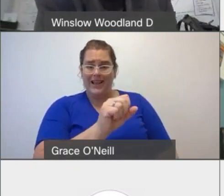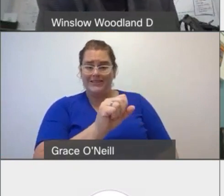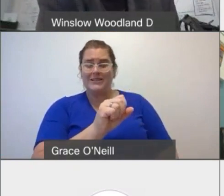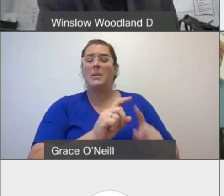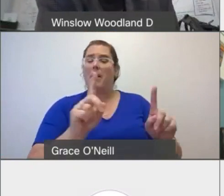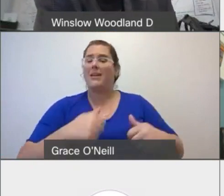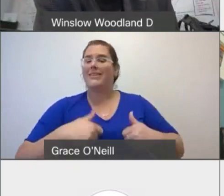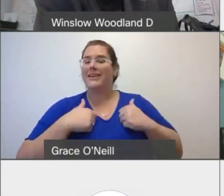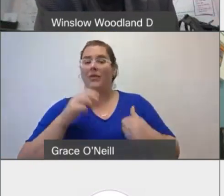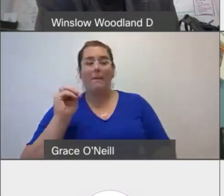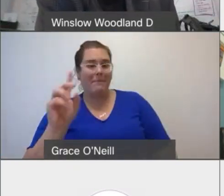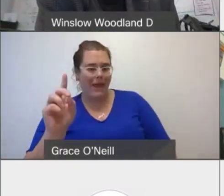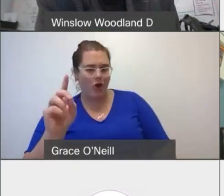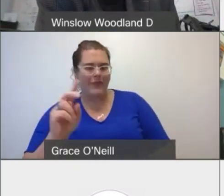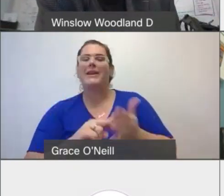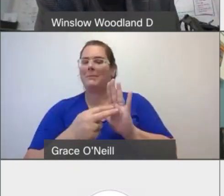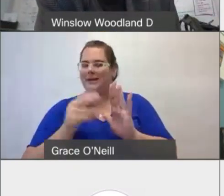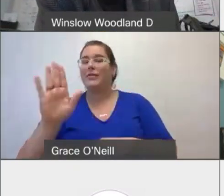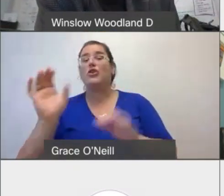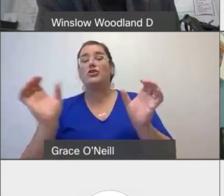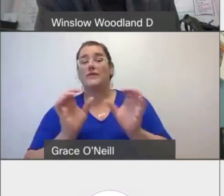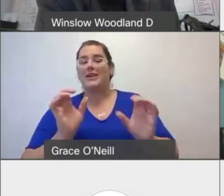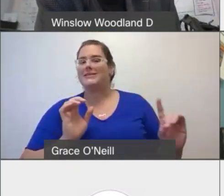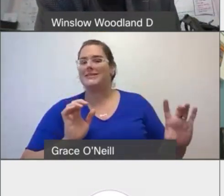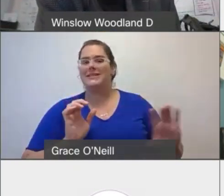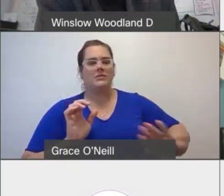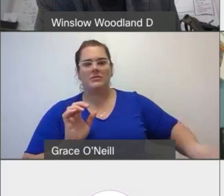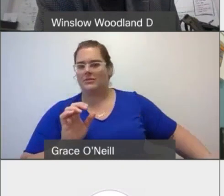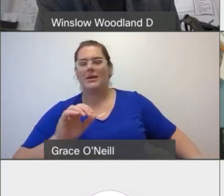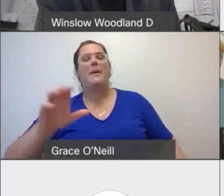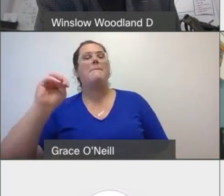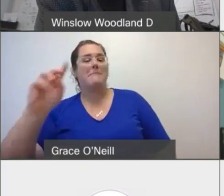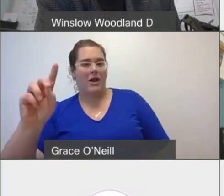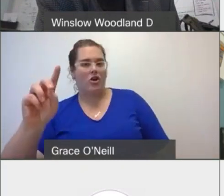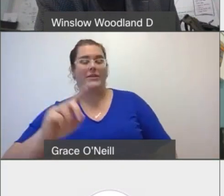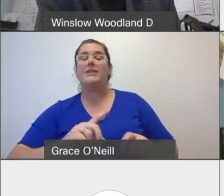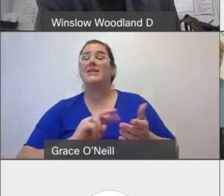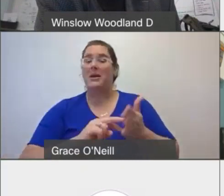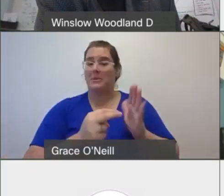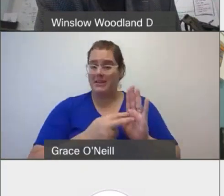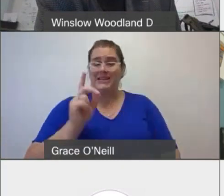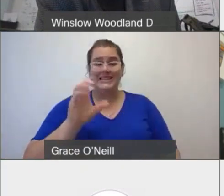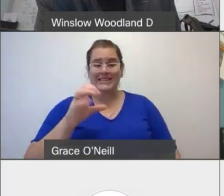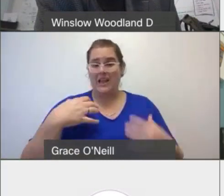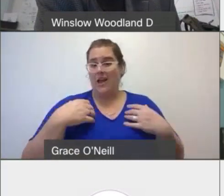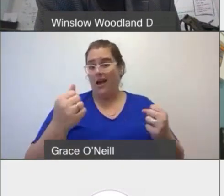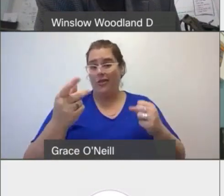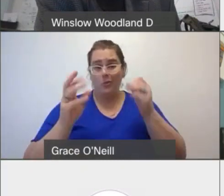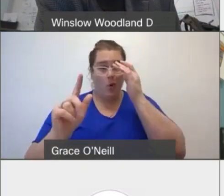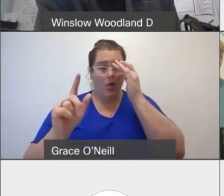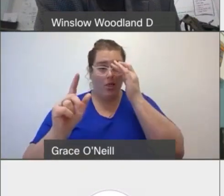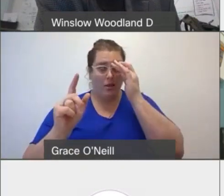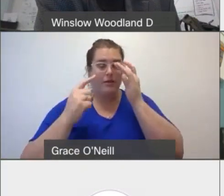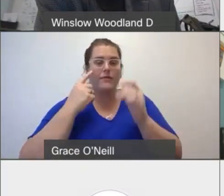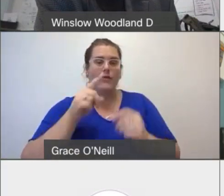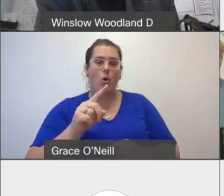person has a Maryland certification and DC Health portal for attestation would not apply. What should we do?